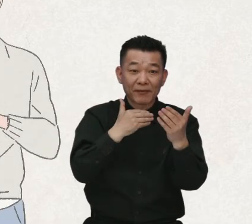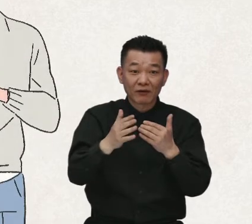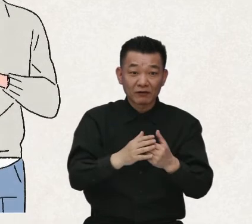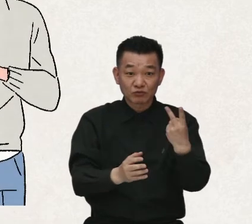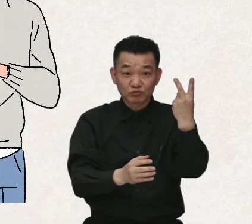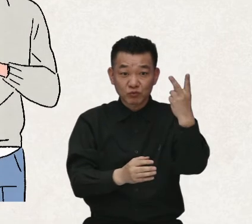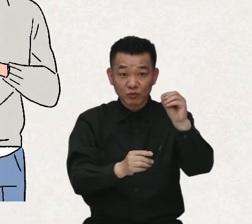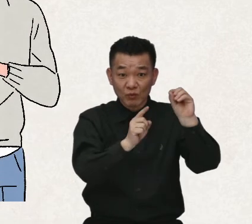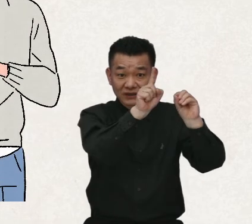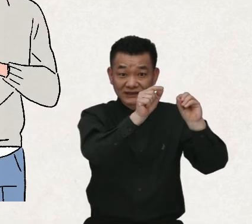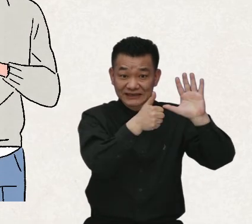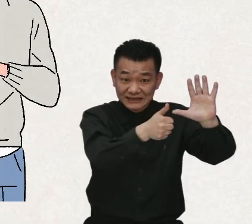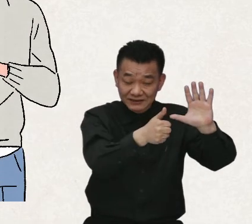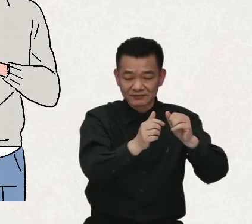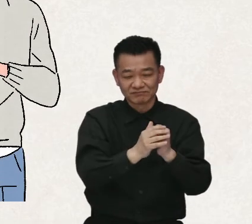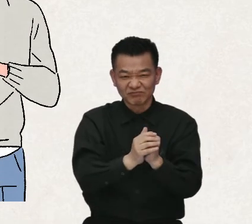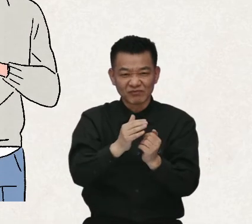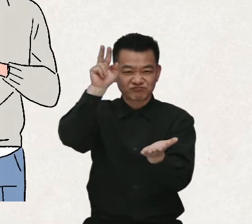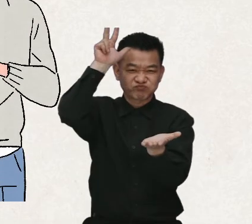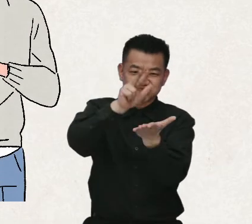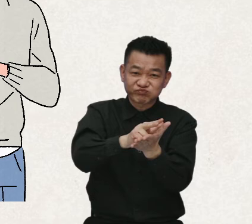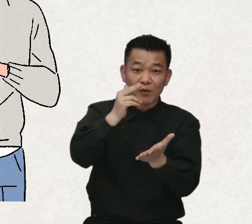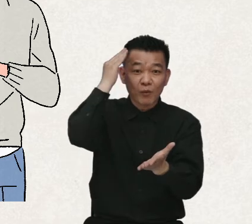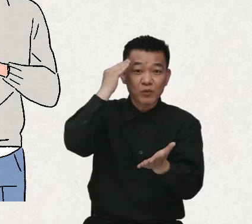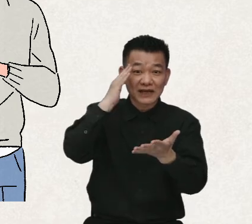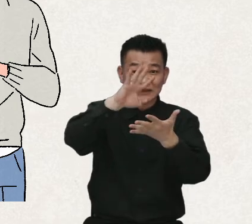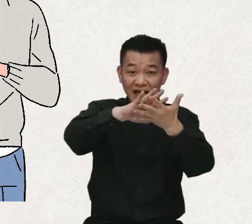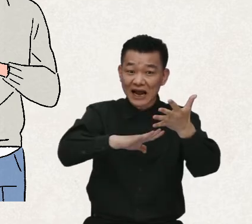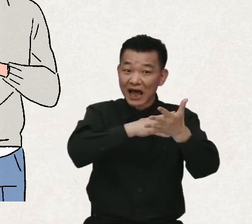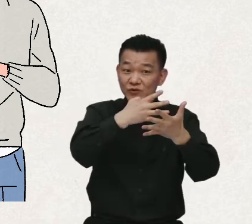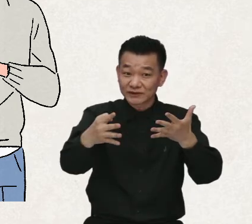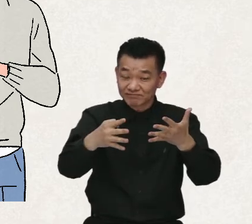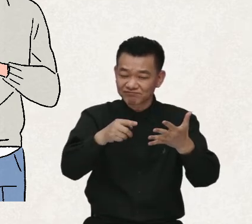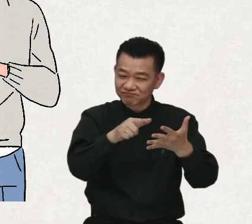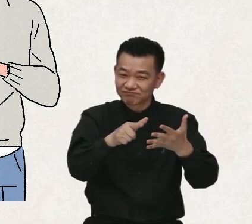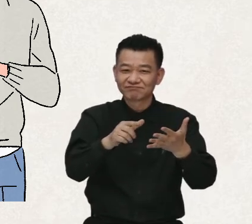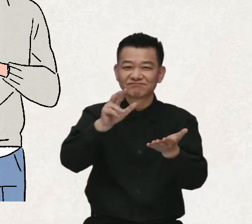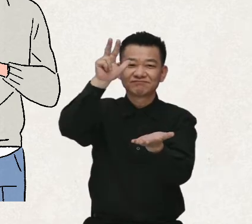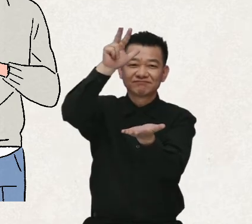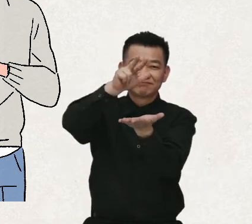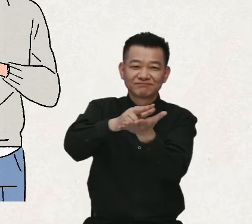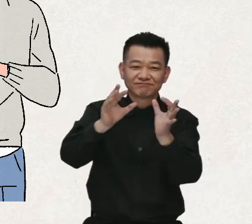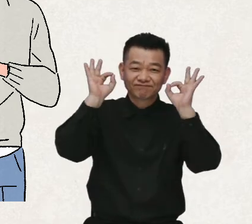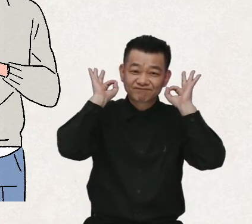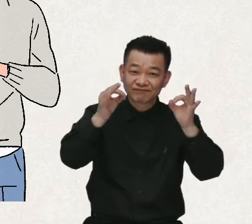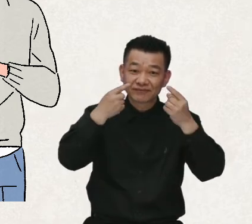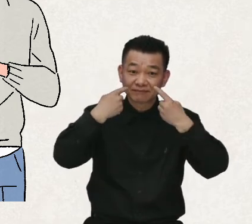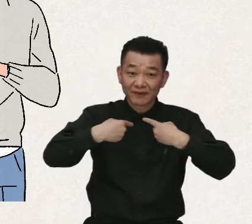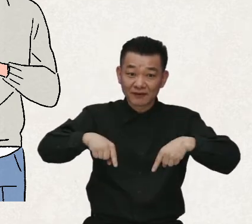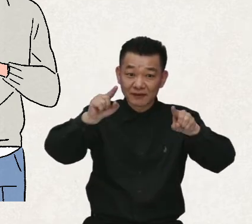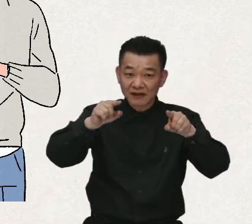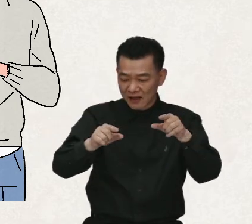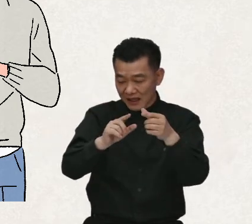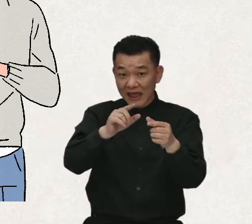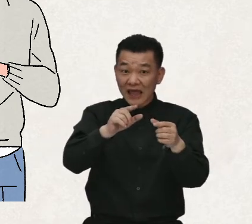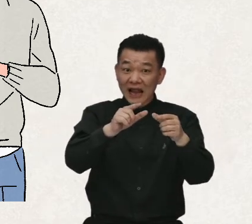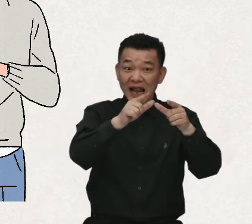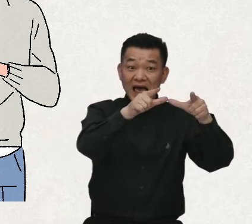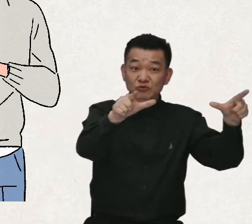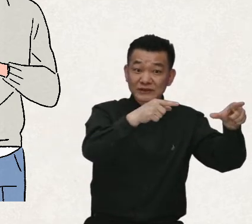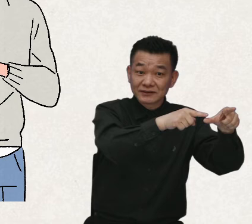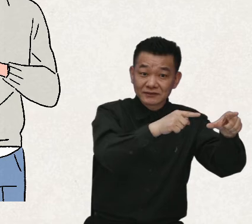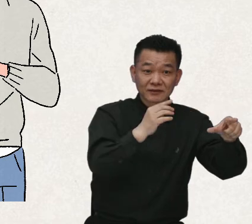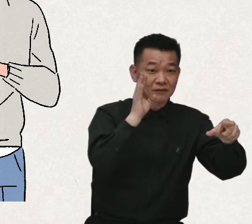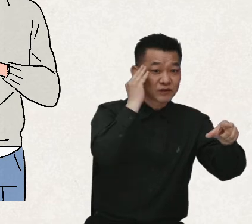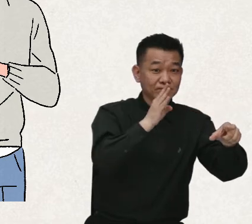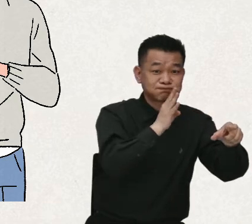Especially the Korea Sign Language Act, which was enacted in 2016, clearly stated that sign language is an official language that